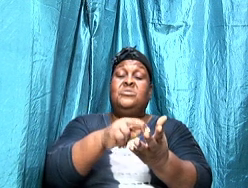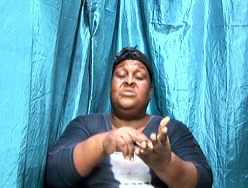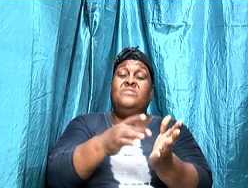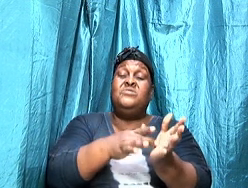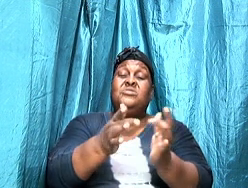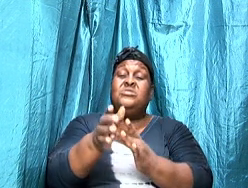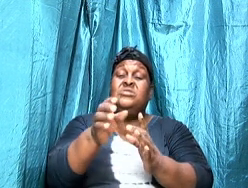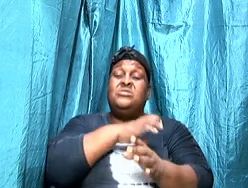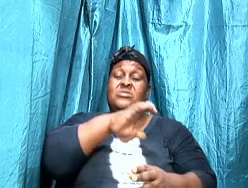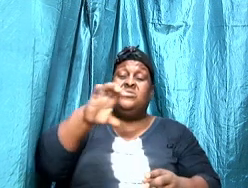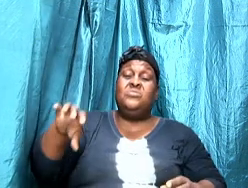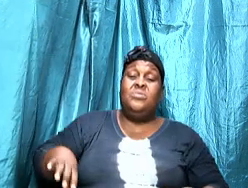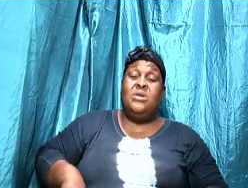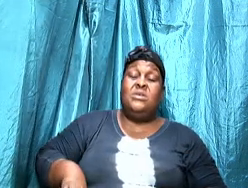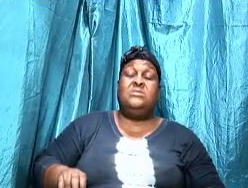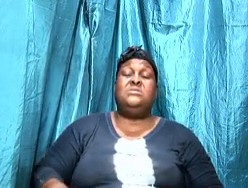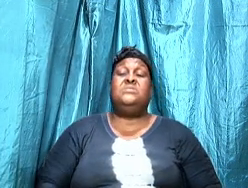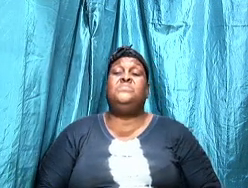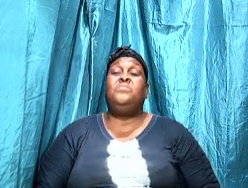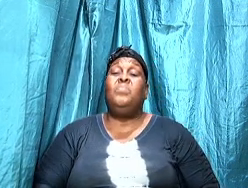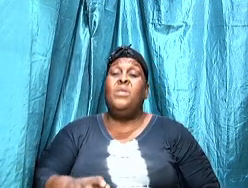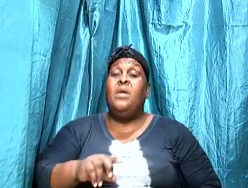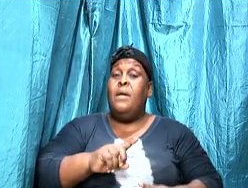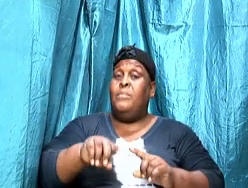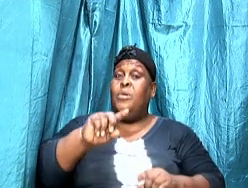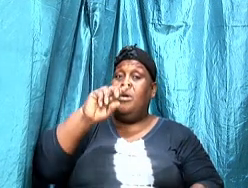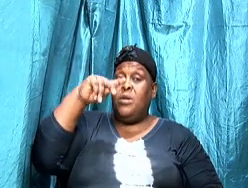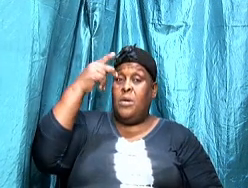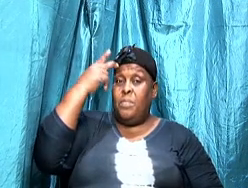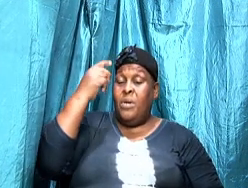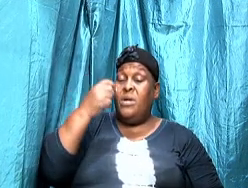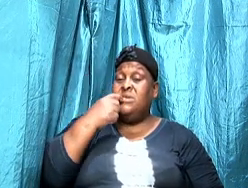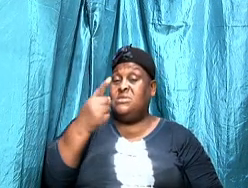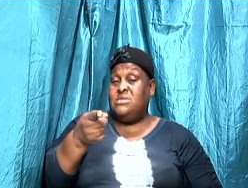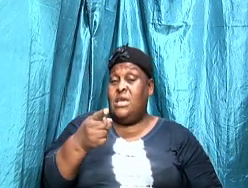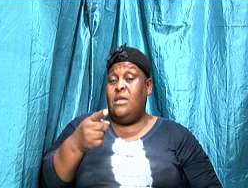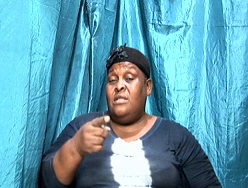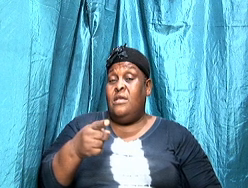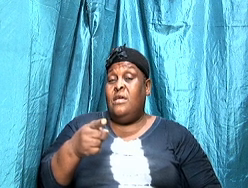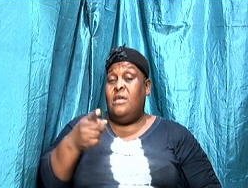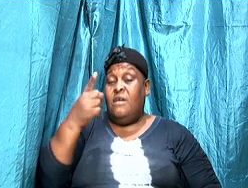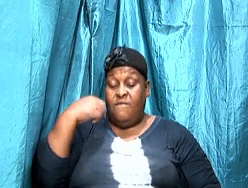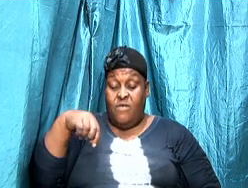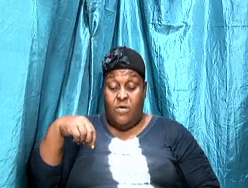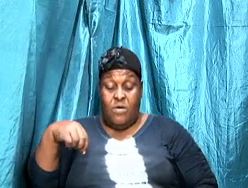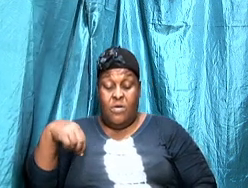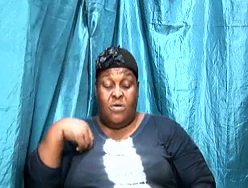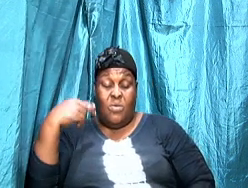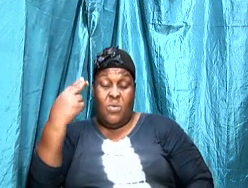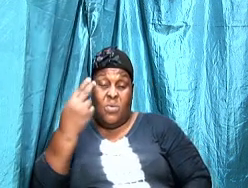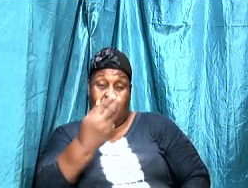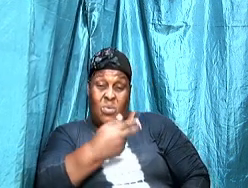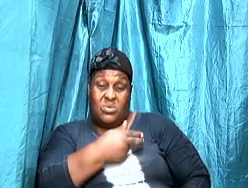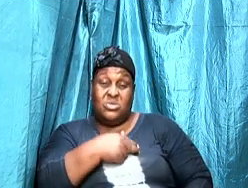That's what we truly need. But Paul is saying, in order for us to